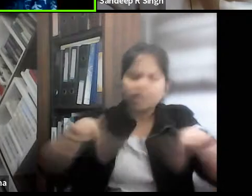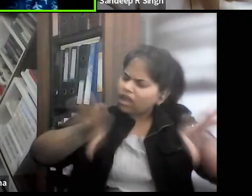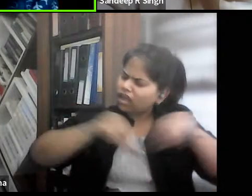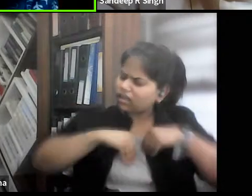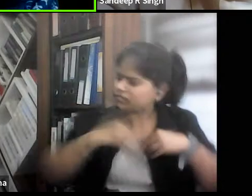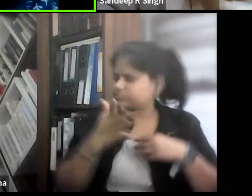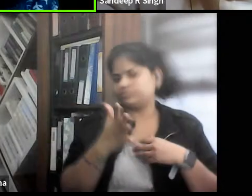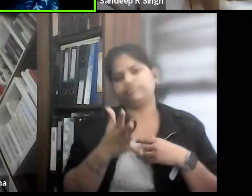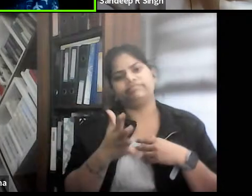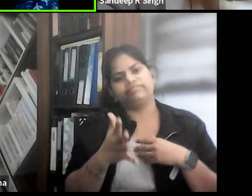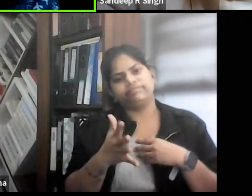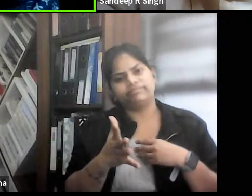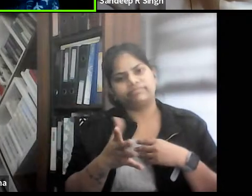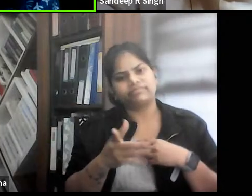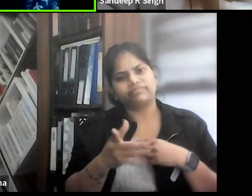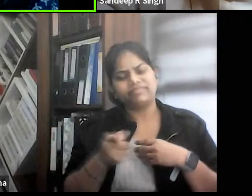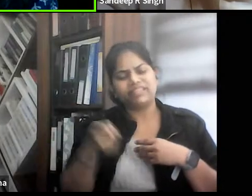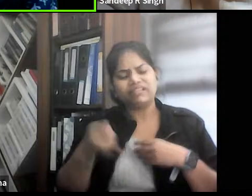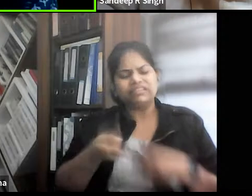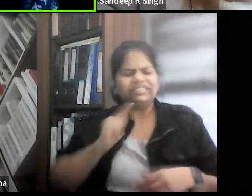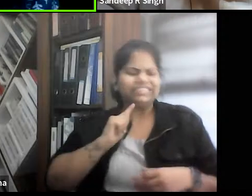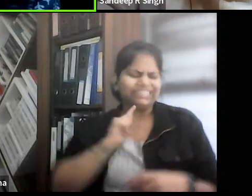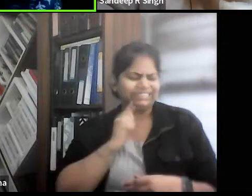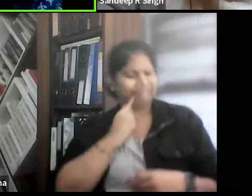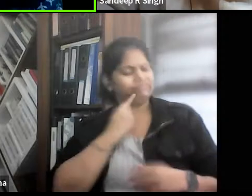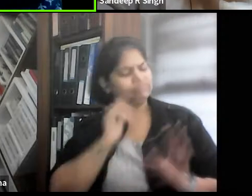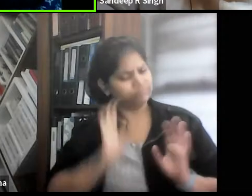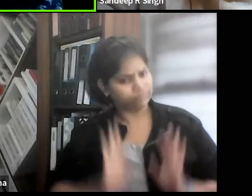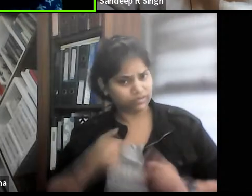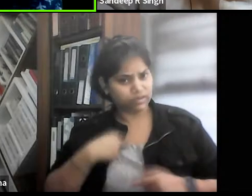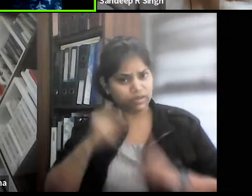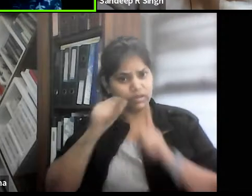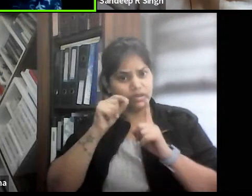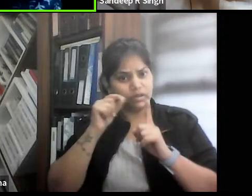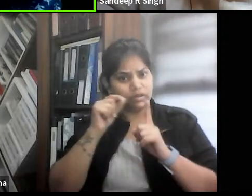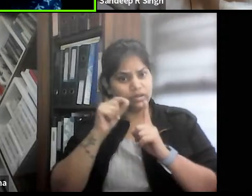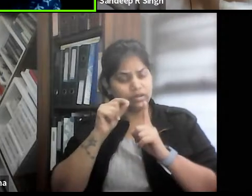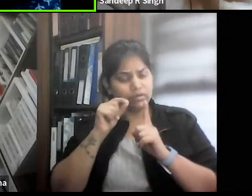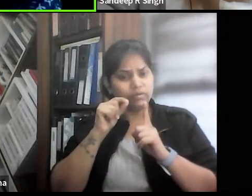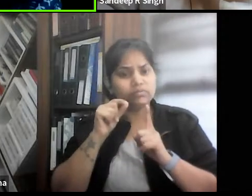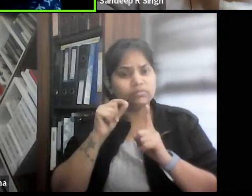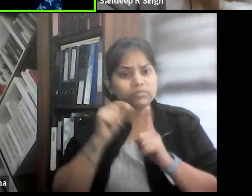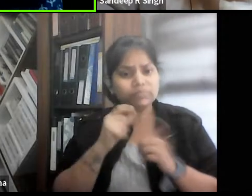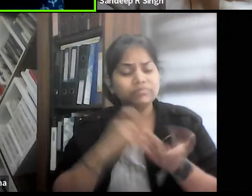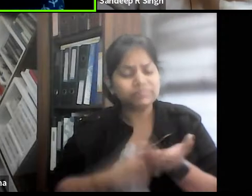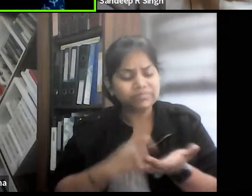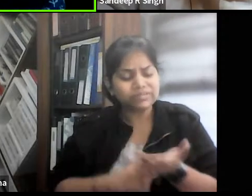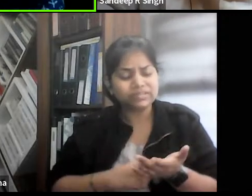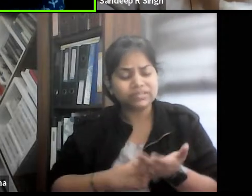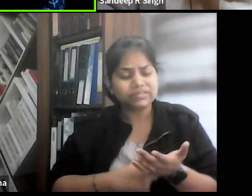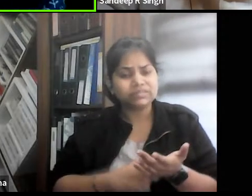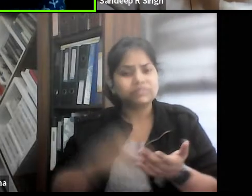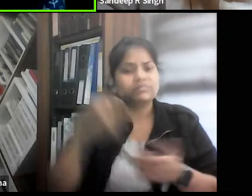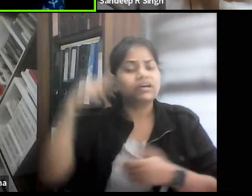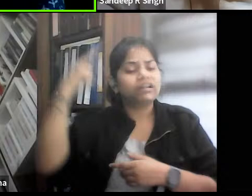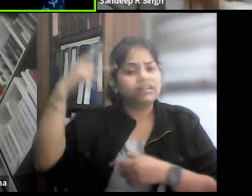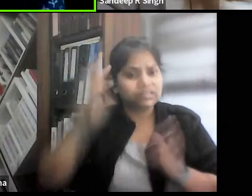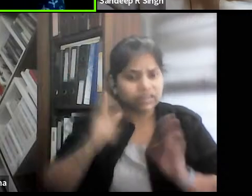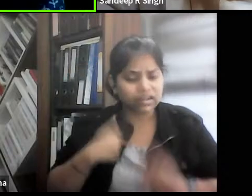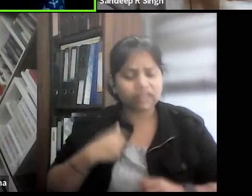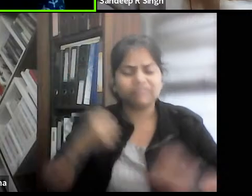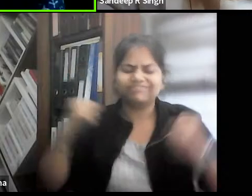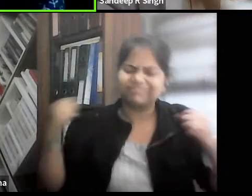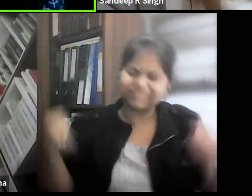holds on to rigidities, and that is one of the principal reasons why we are still struggling to include the deaf in mainstream